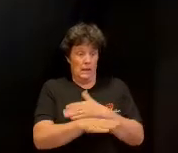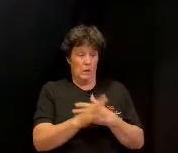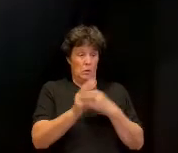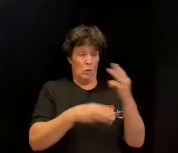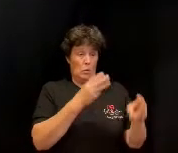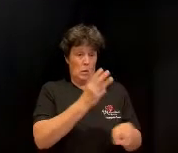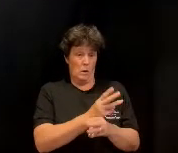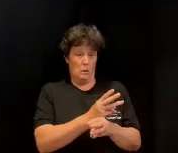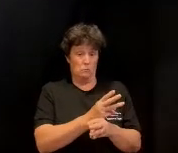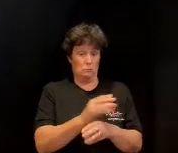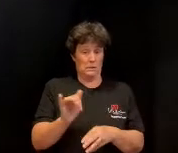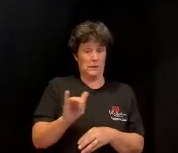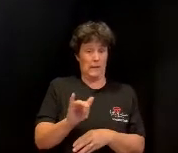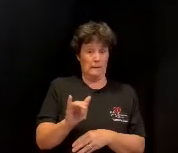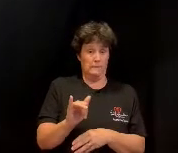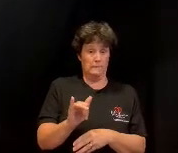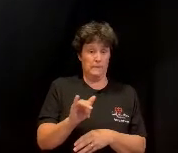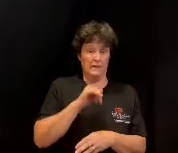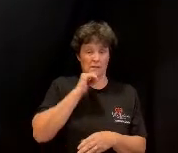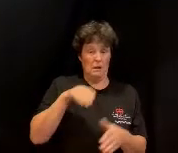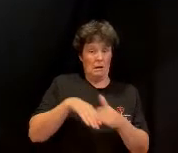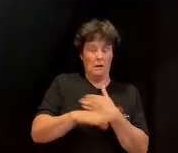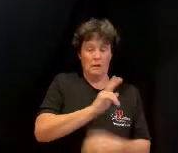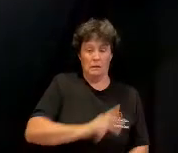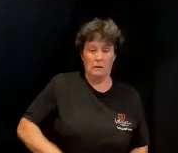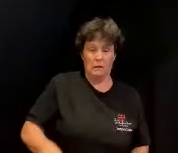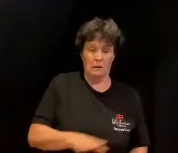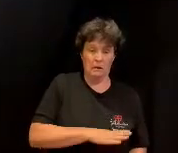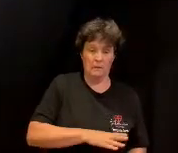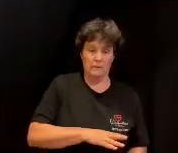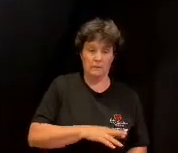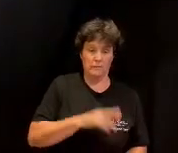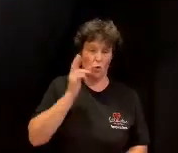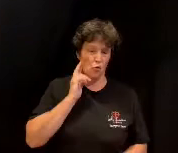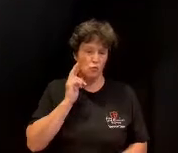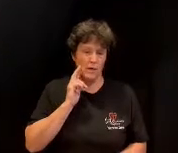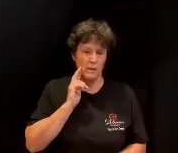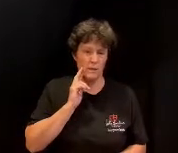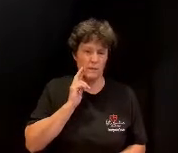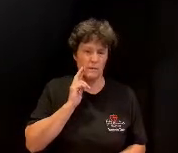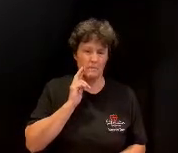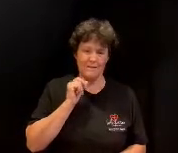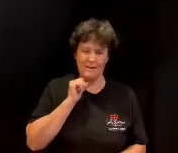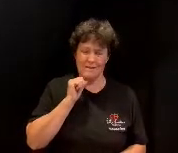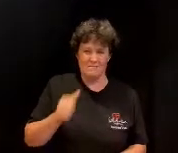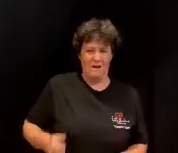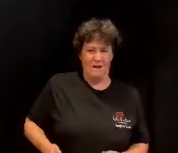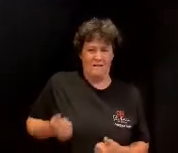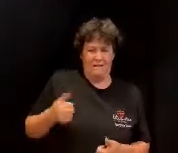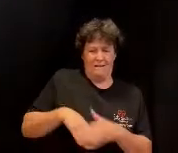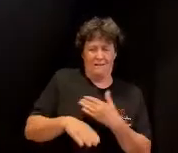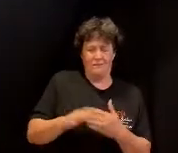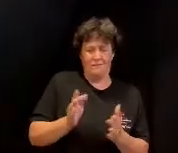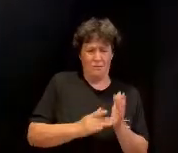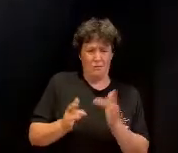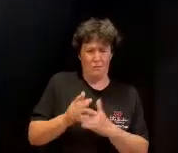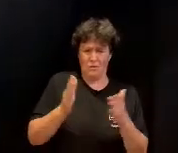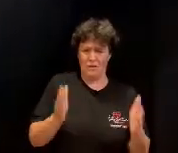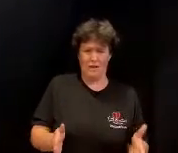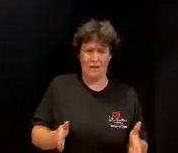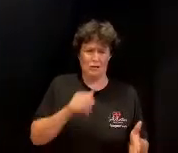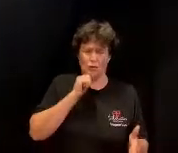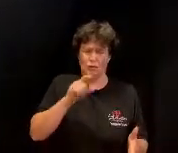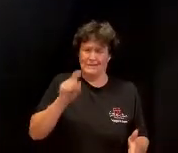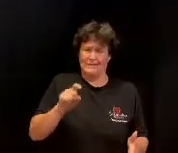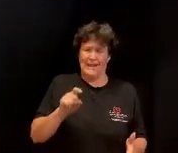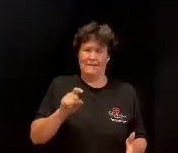ideas when it's not in the kingdom. See, listen, racism shouldn't ever exist into the body of Christ, ever. It should